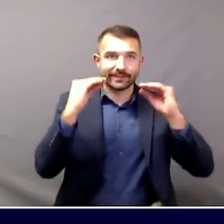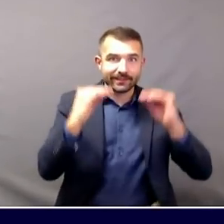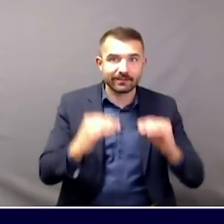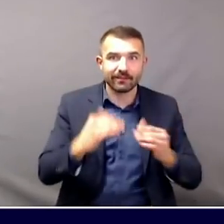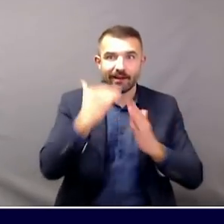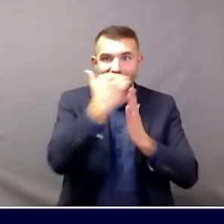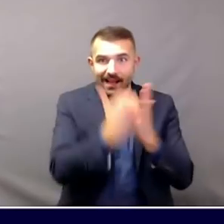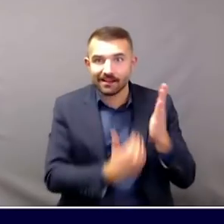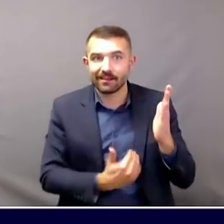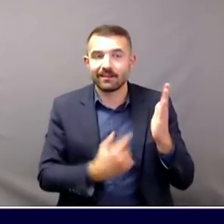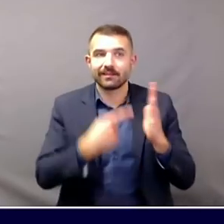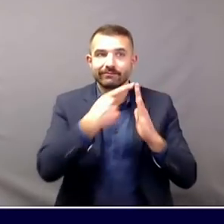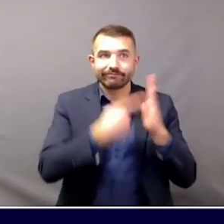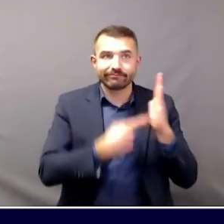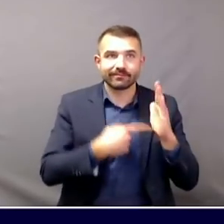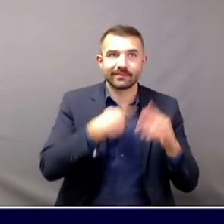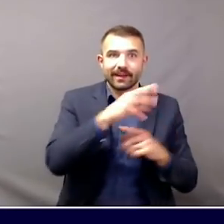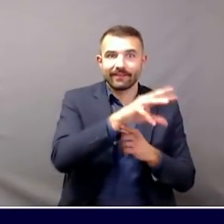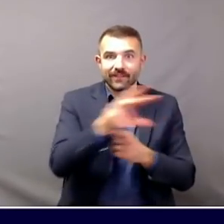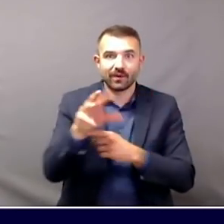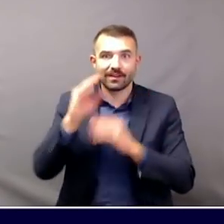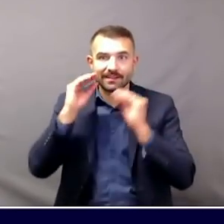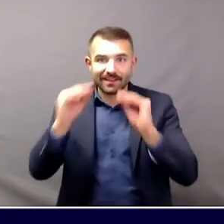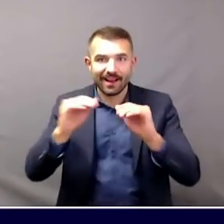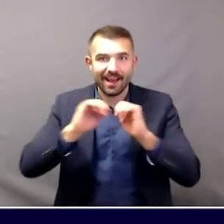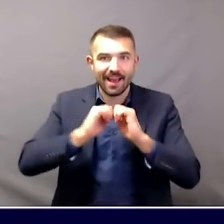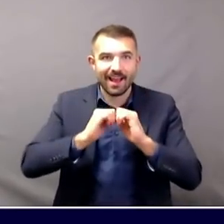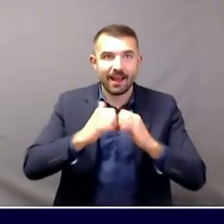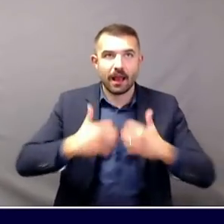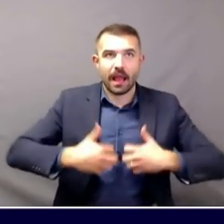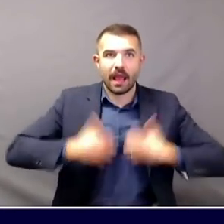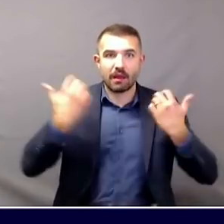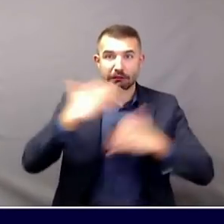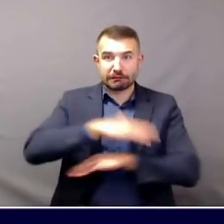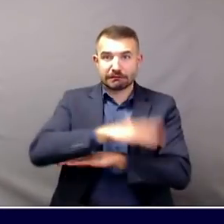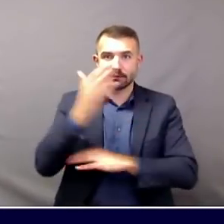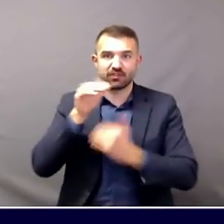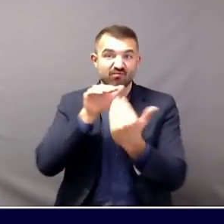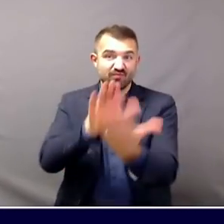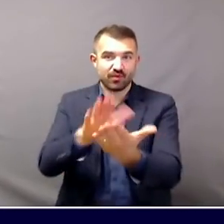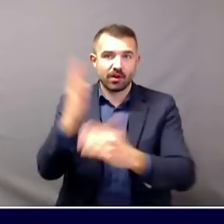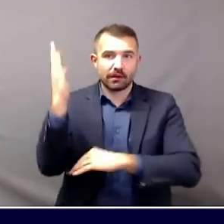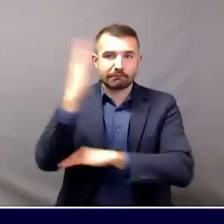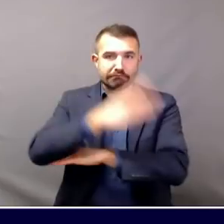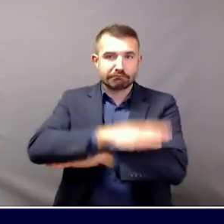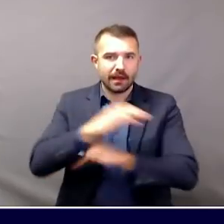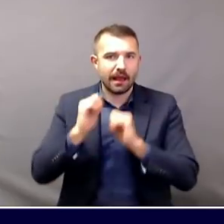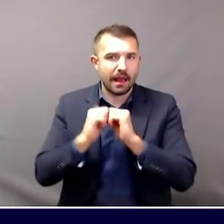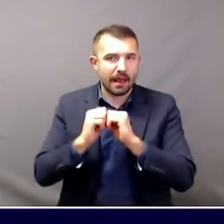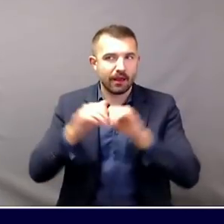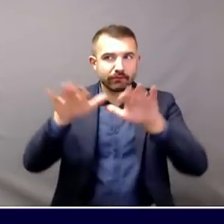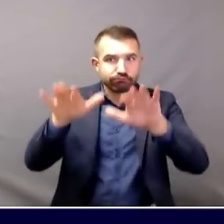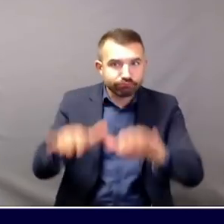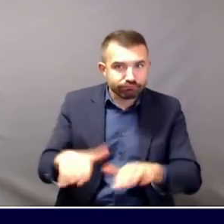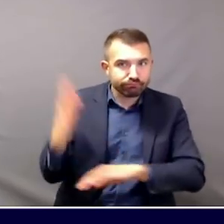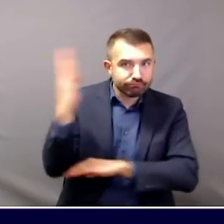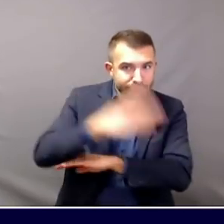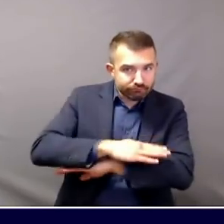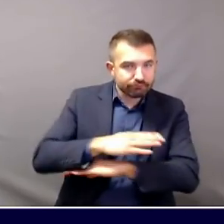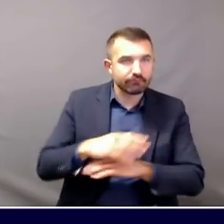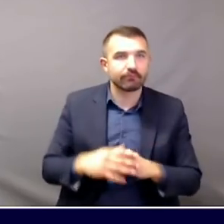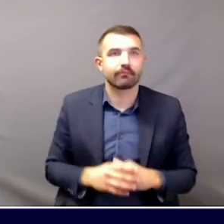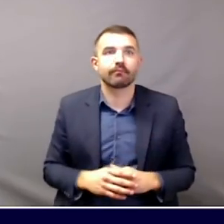de-escalation videos that have been posted. We work with the Maine Municipal Association on other types of local activity to give all